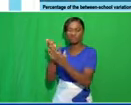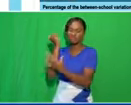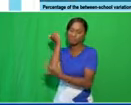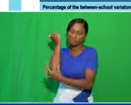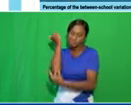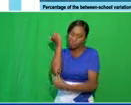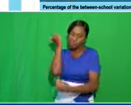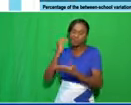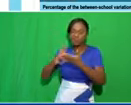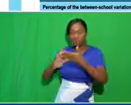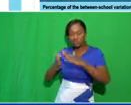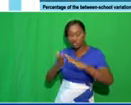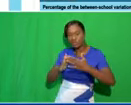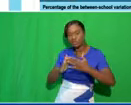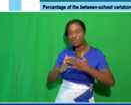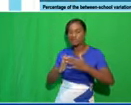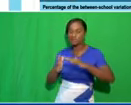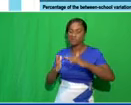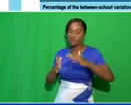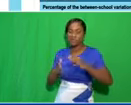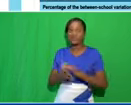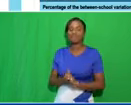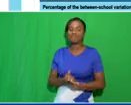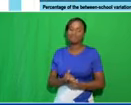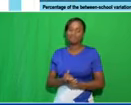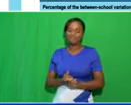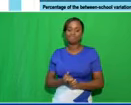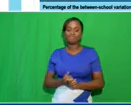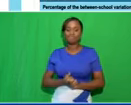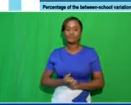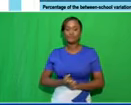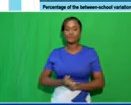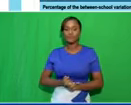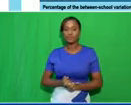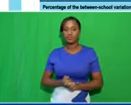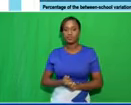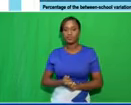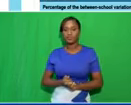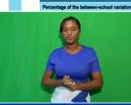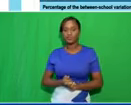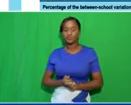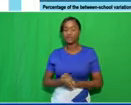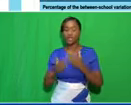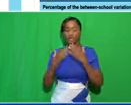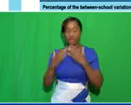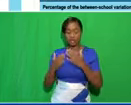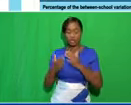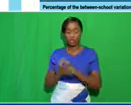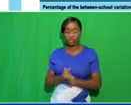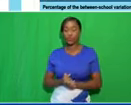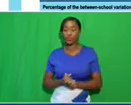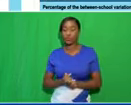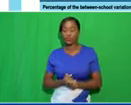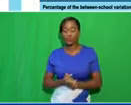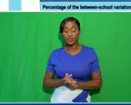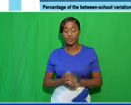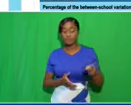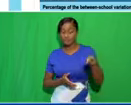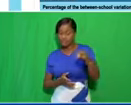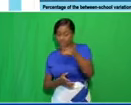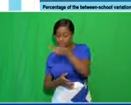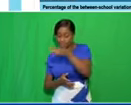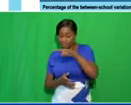a challenging background. Okay, thank you very much. So for those persons